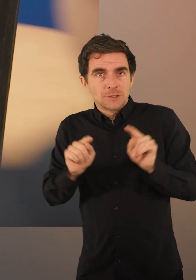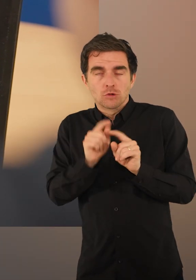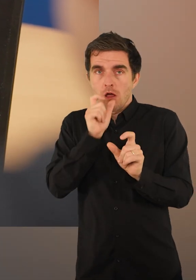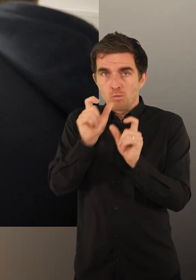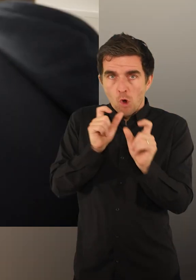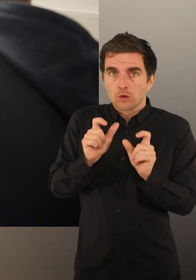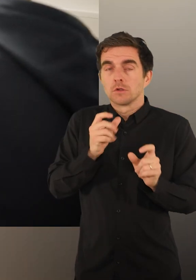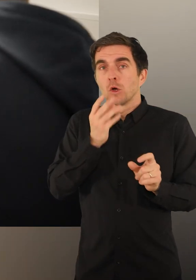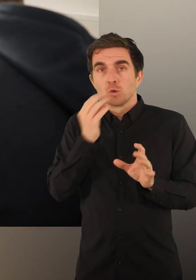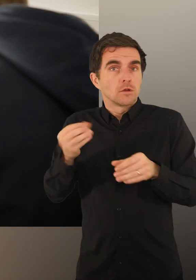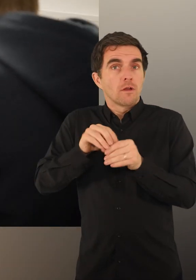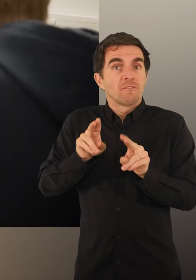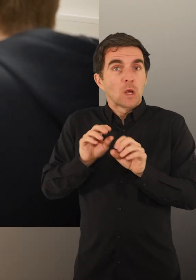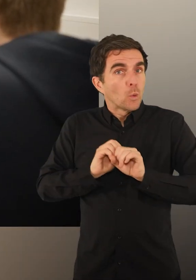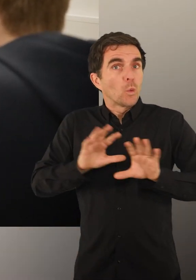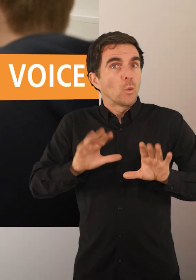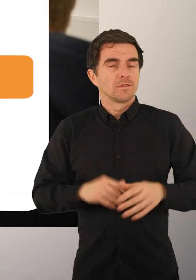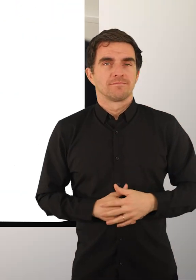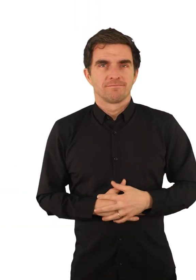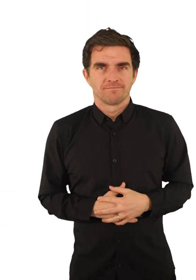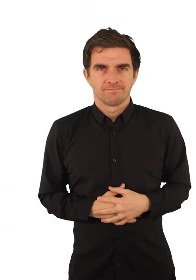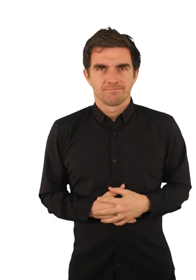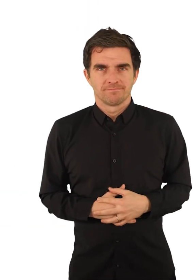and the words they want to use in their video too.